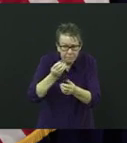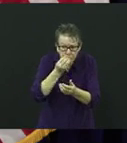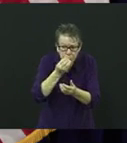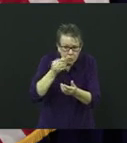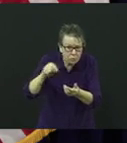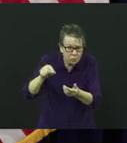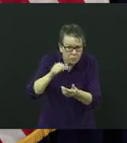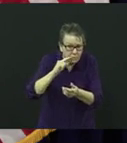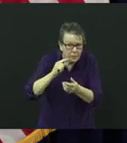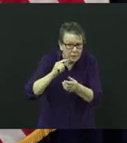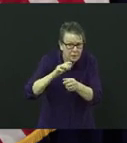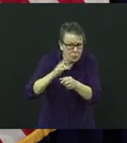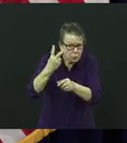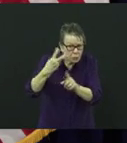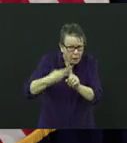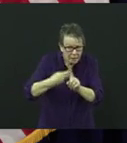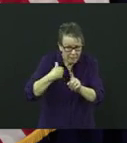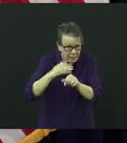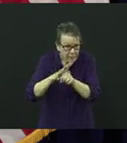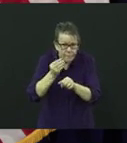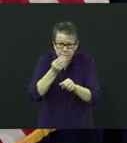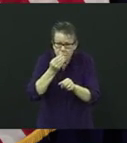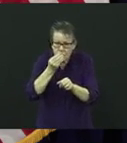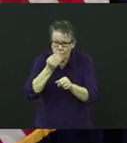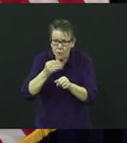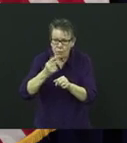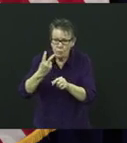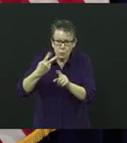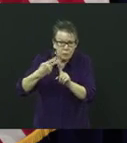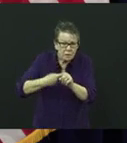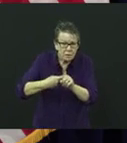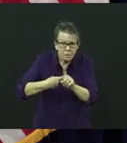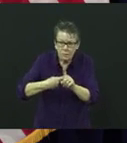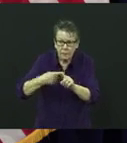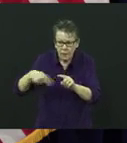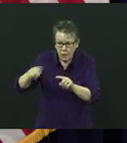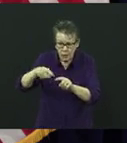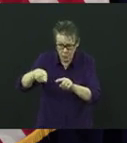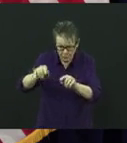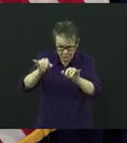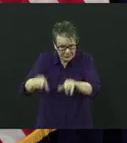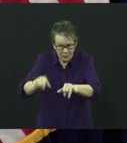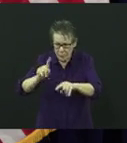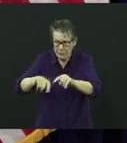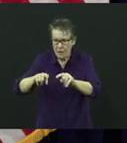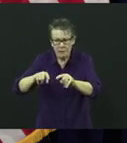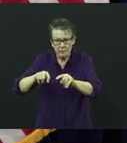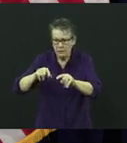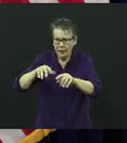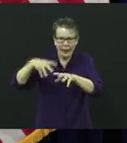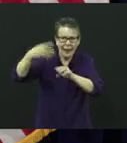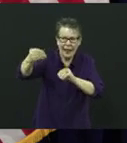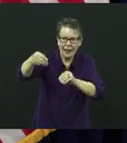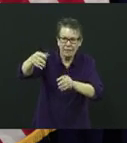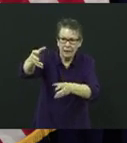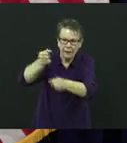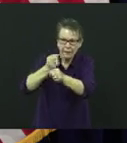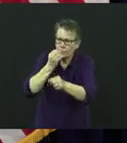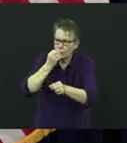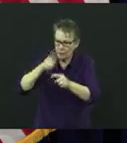And an elected official said he would expand that order to the entire city if necessary.